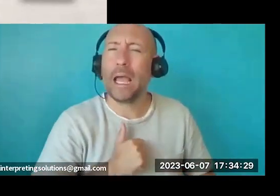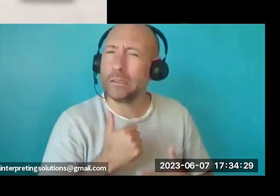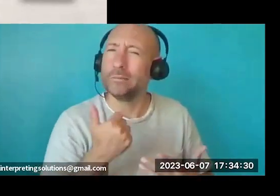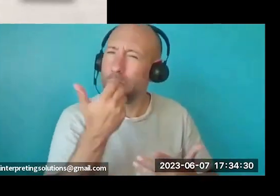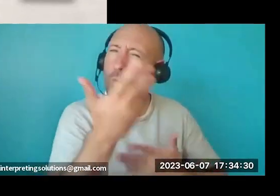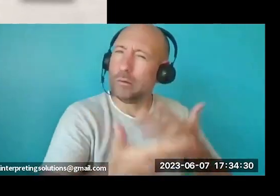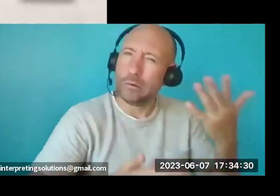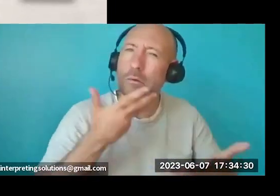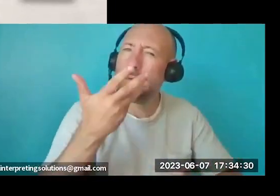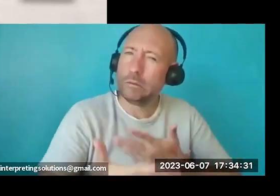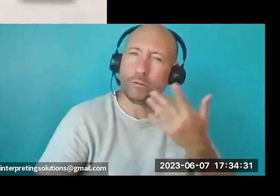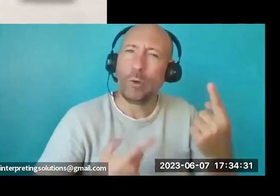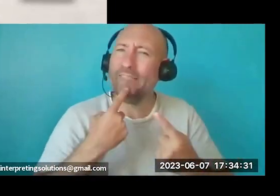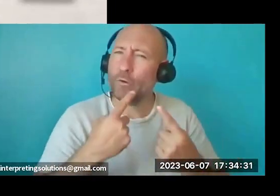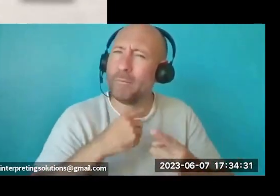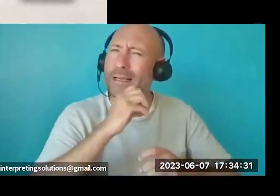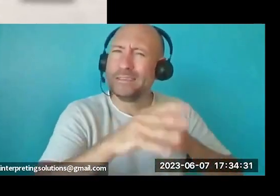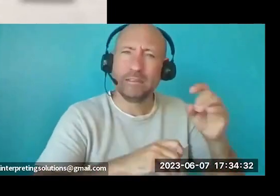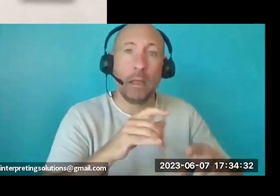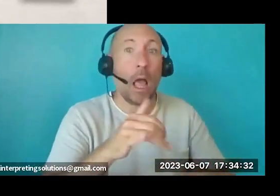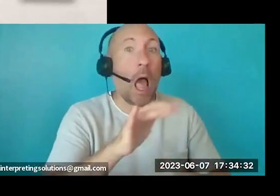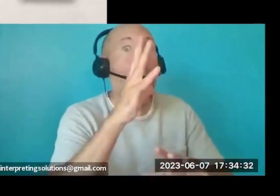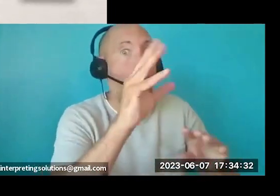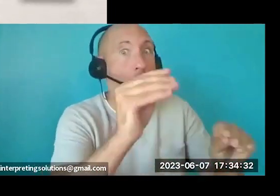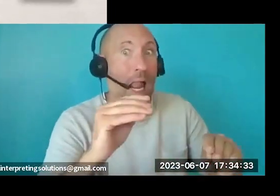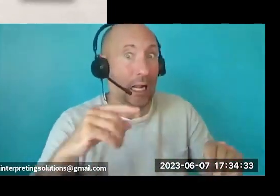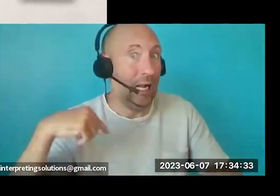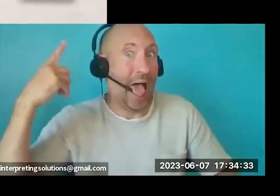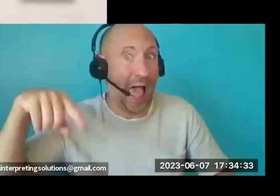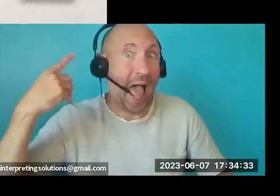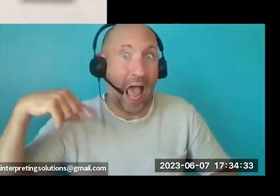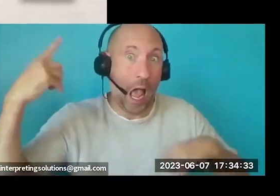whether there's going to be really loud moments, whether there's going to be